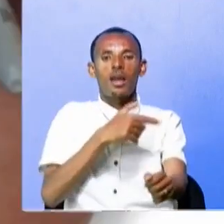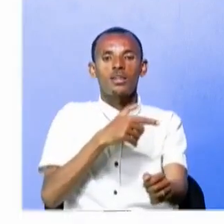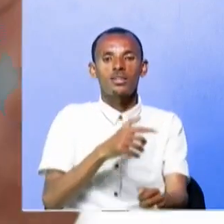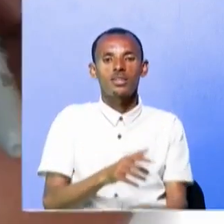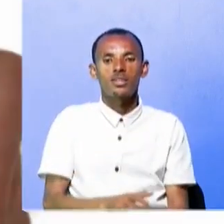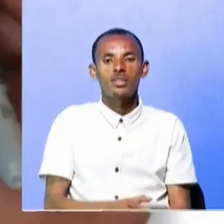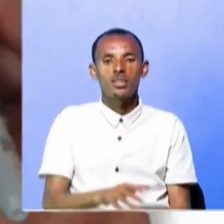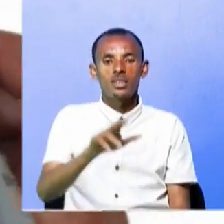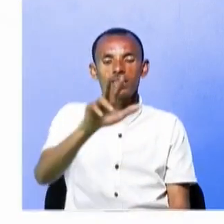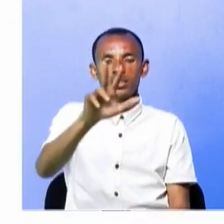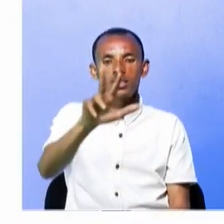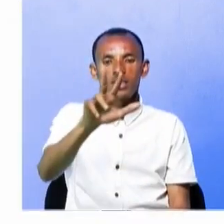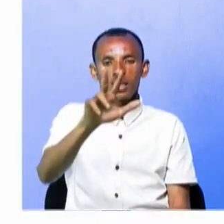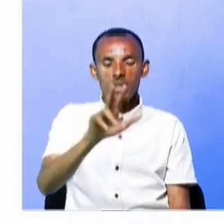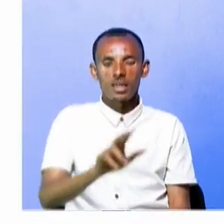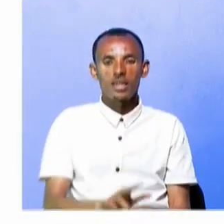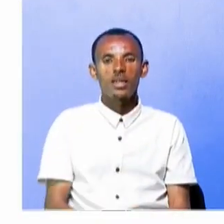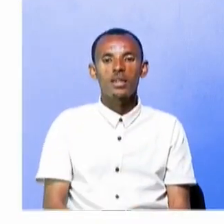3,